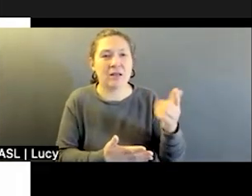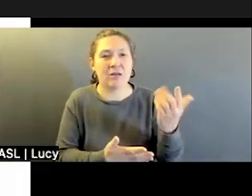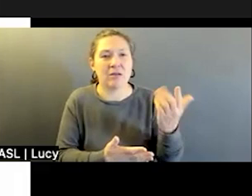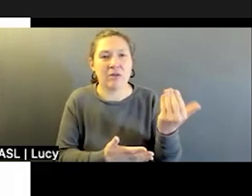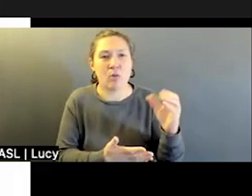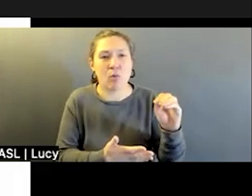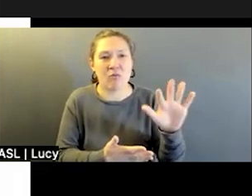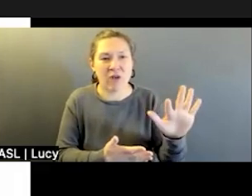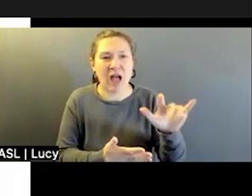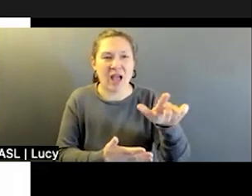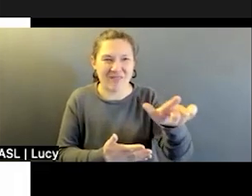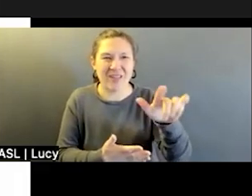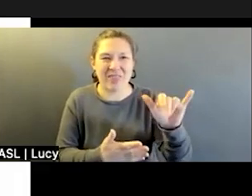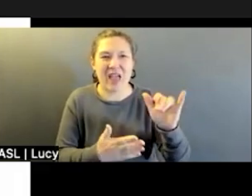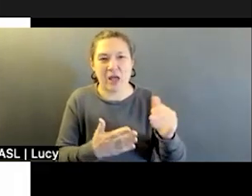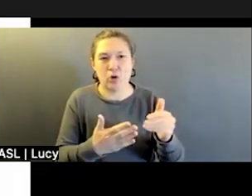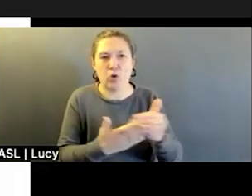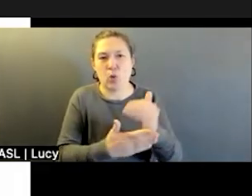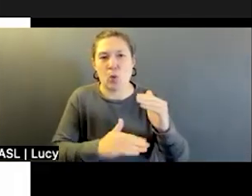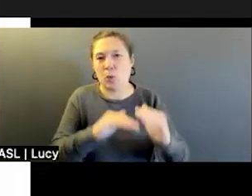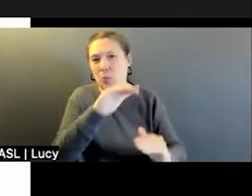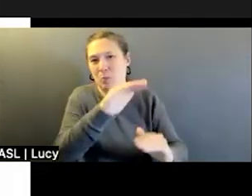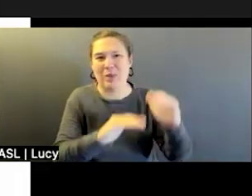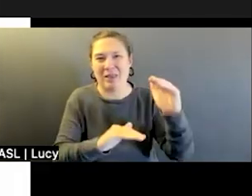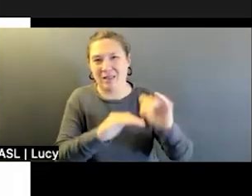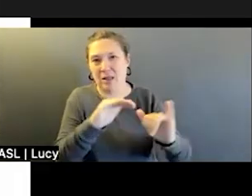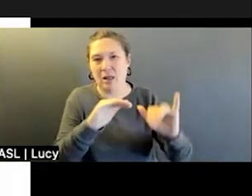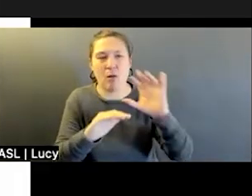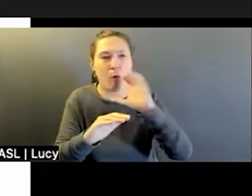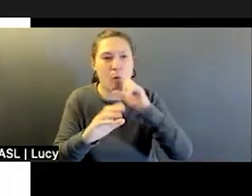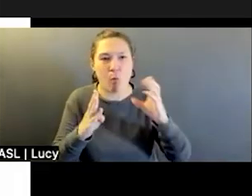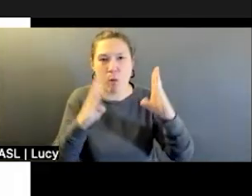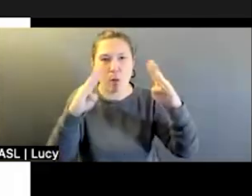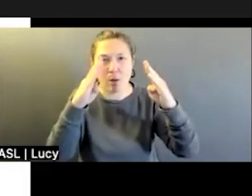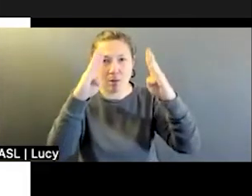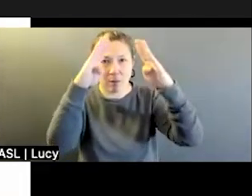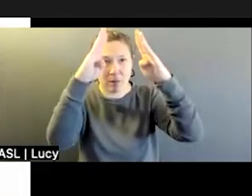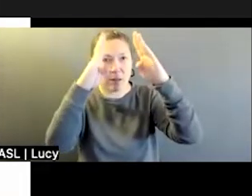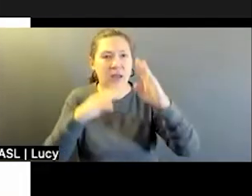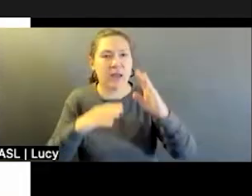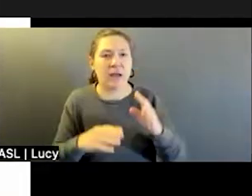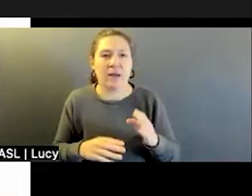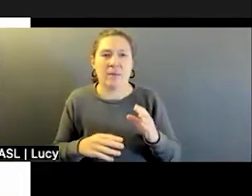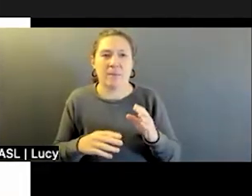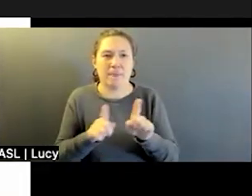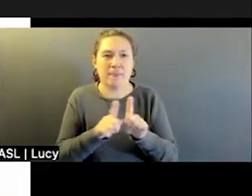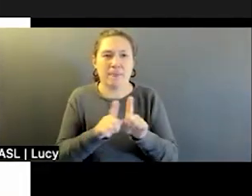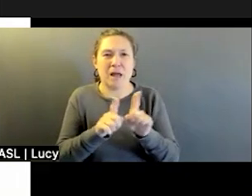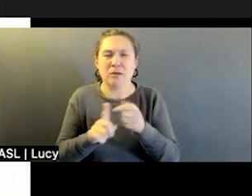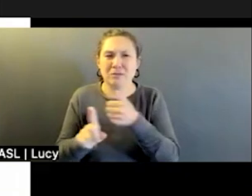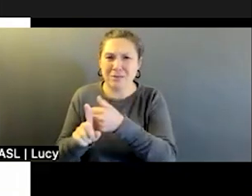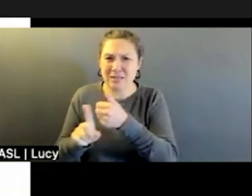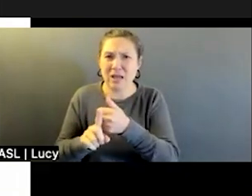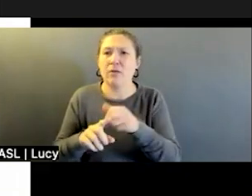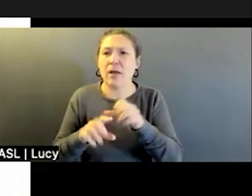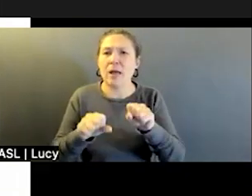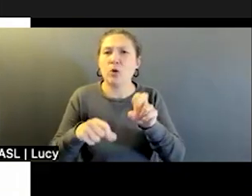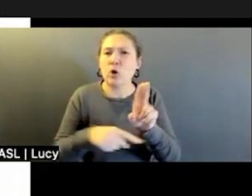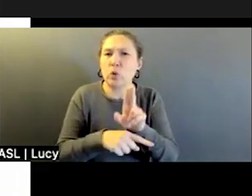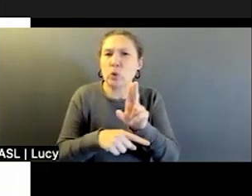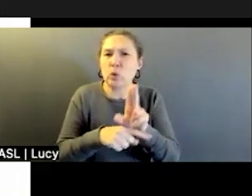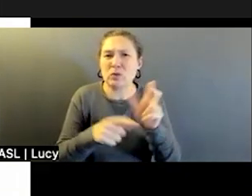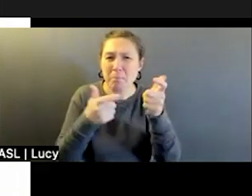building, and even access to the immense library of the University of Cambridge. The point is